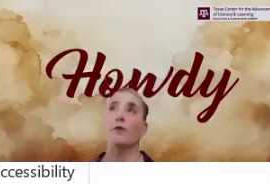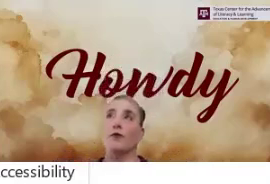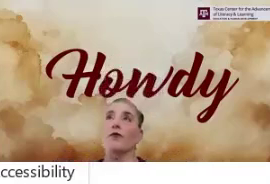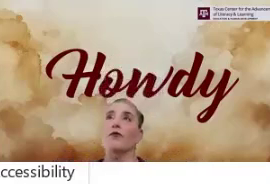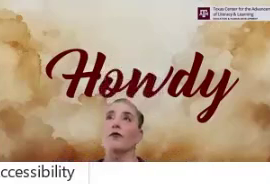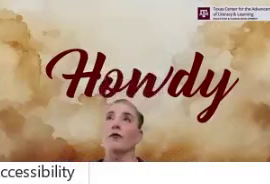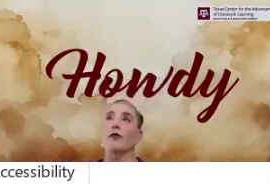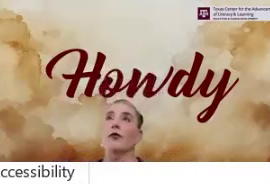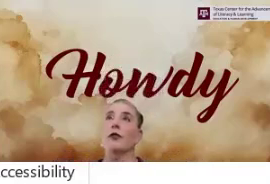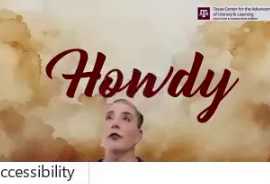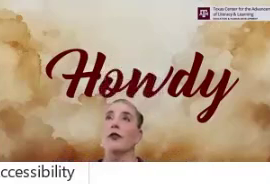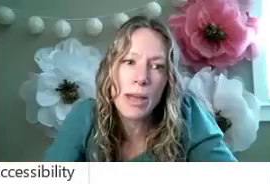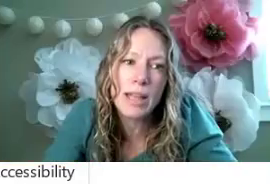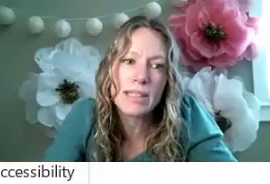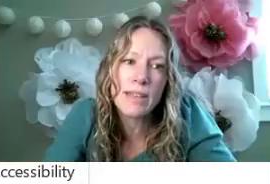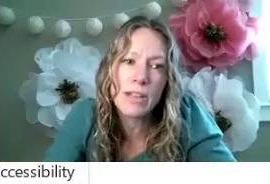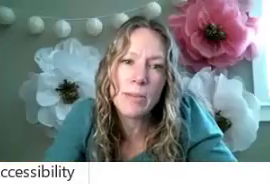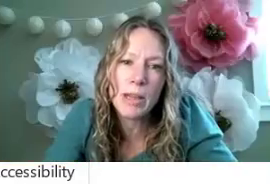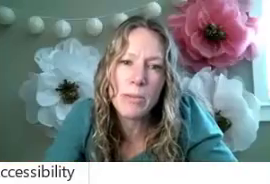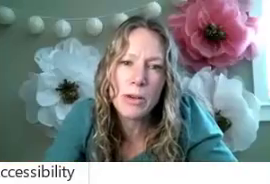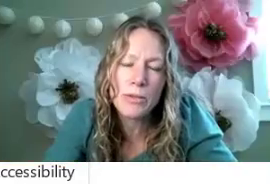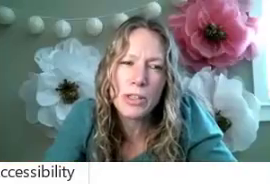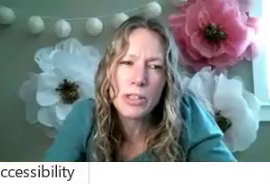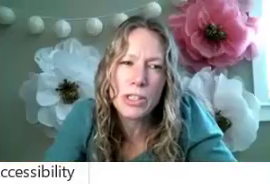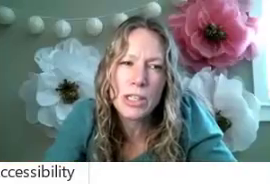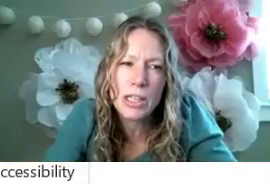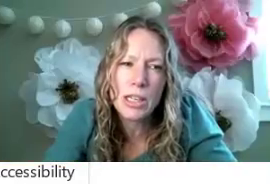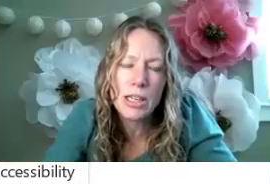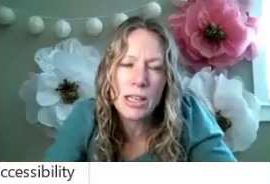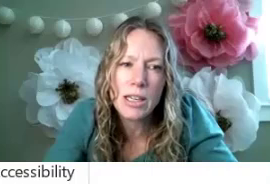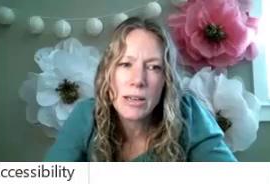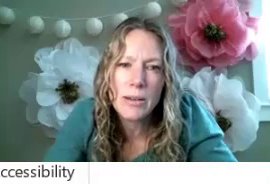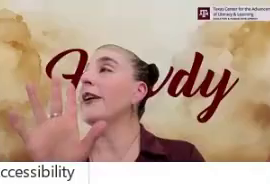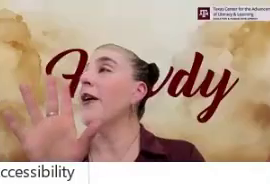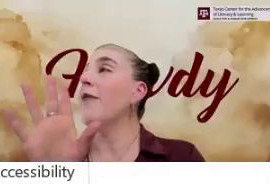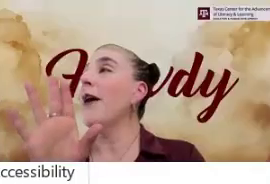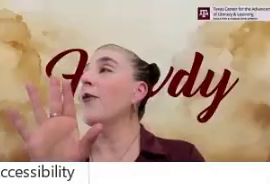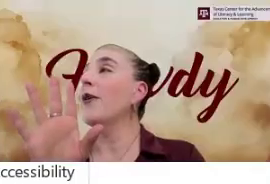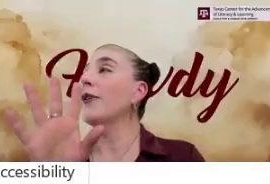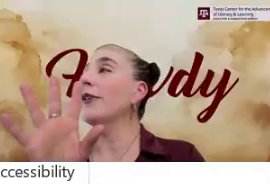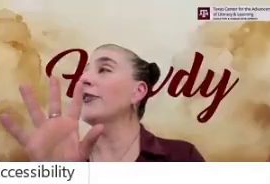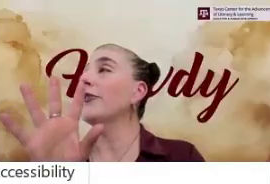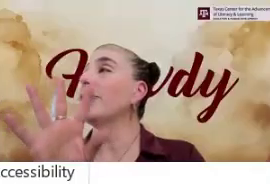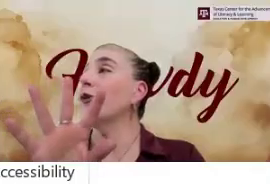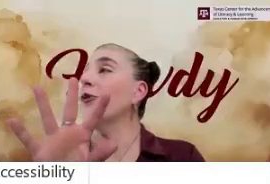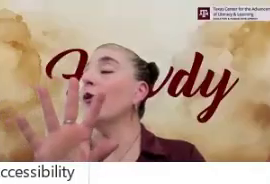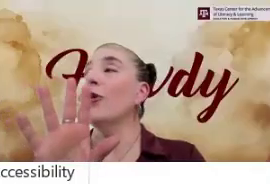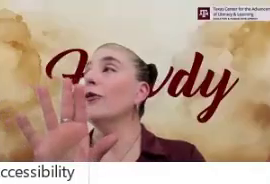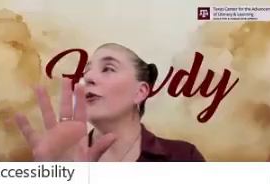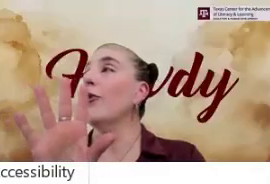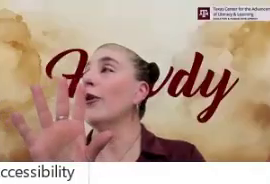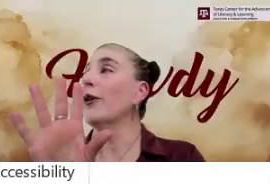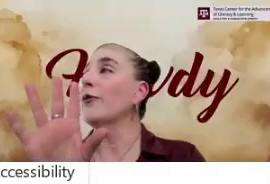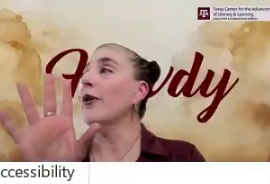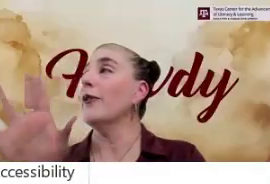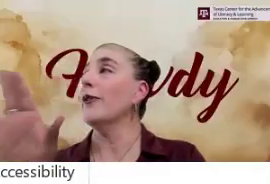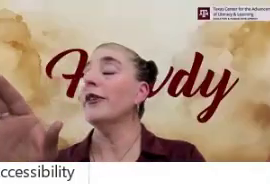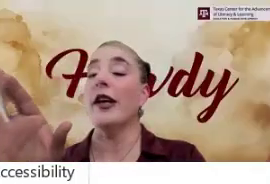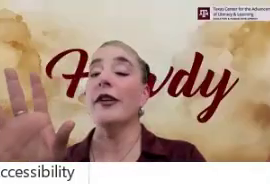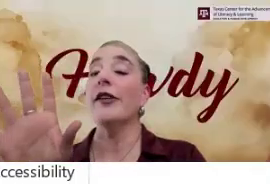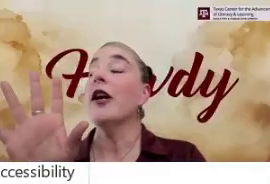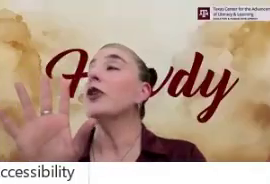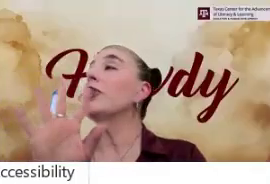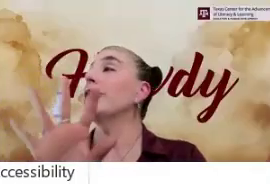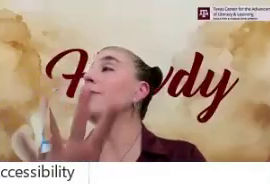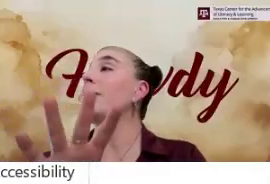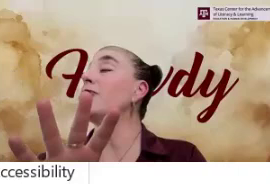saved on my computer, even the Google Slide ones. I went and saved it on my computer first. I wouldn't worry about whether it says Google or whether